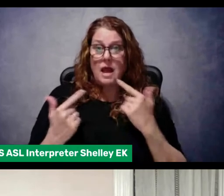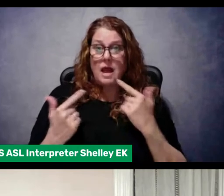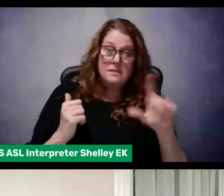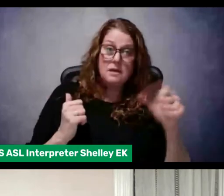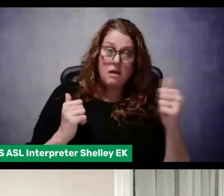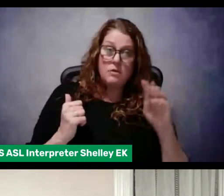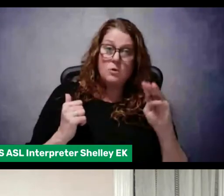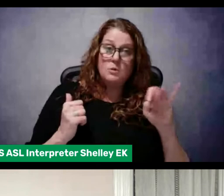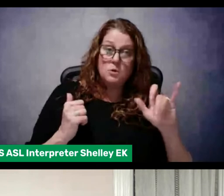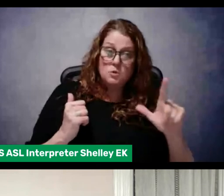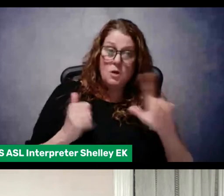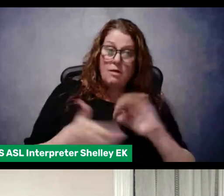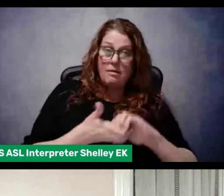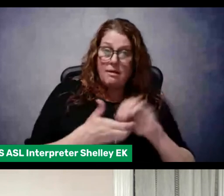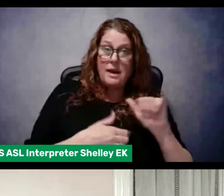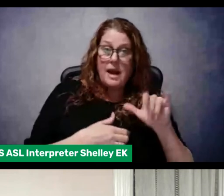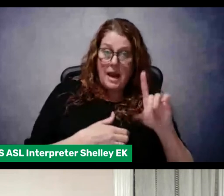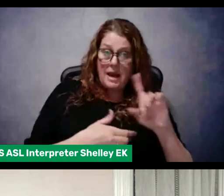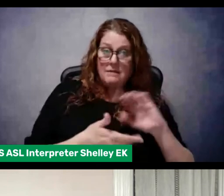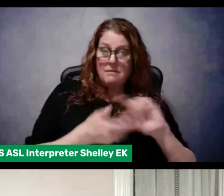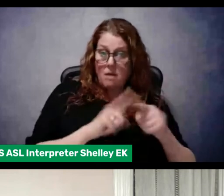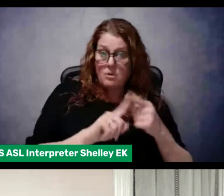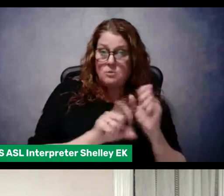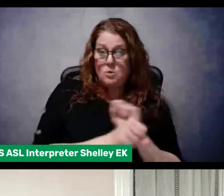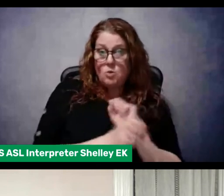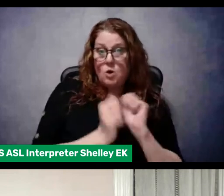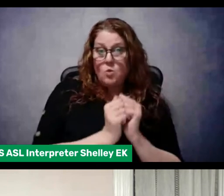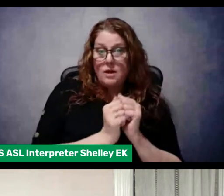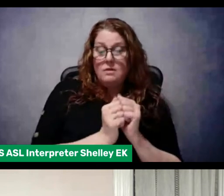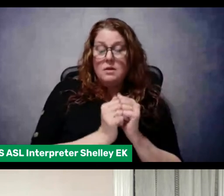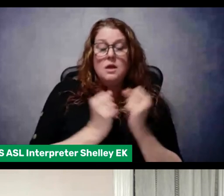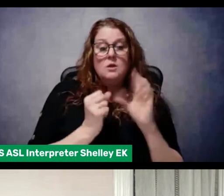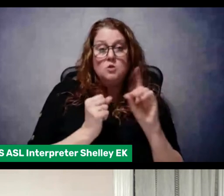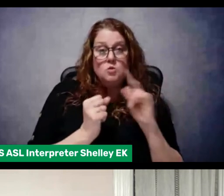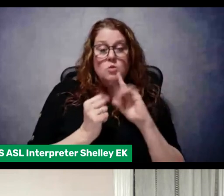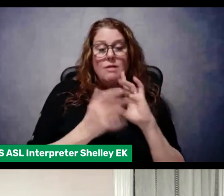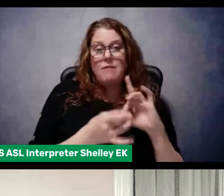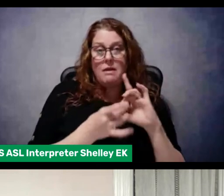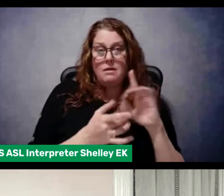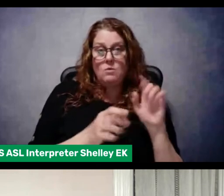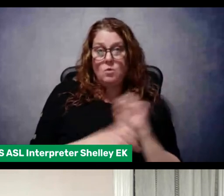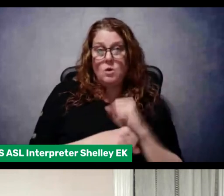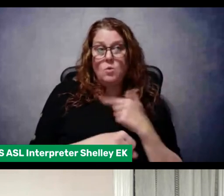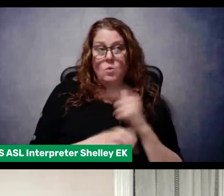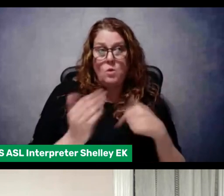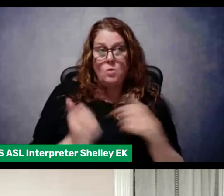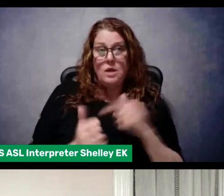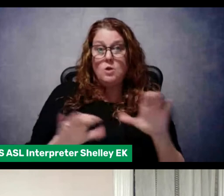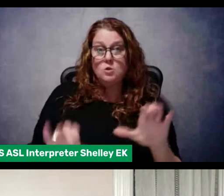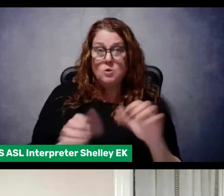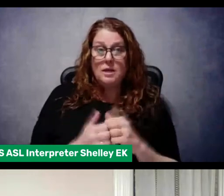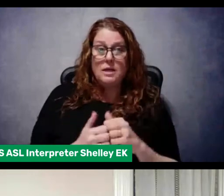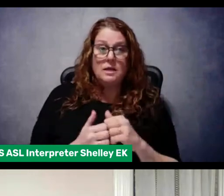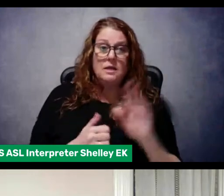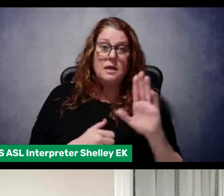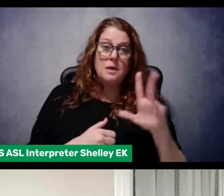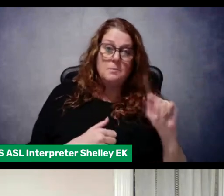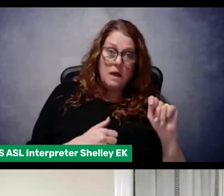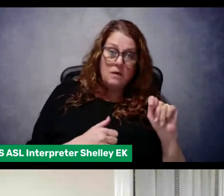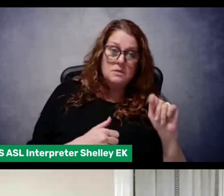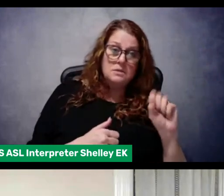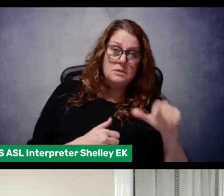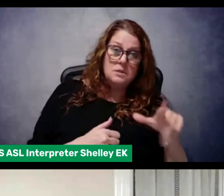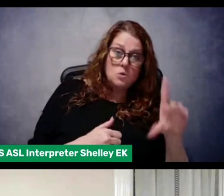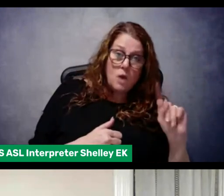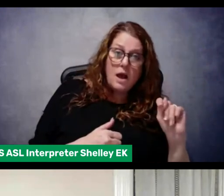mutual aid comrades that we work with. So that do all kinds of related work to what we're doing. So there's like a build squad, for example, that helps